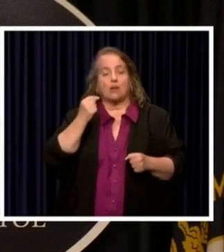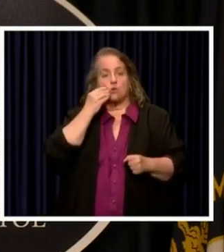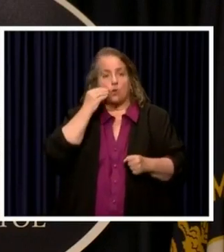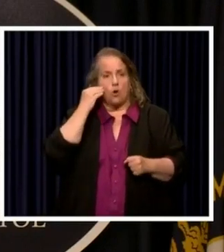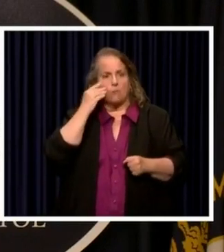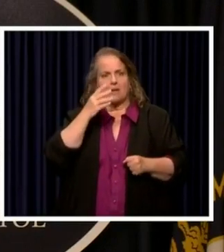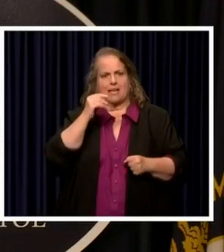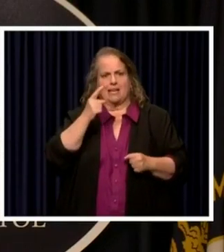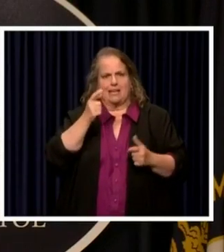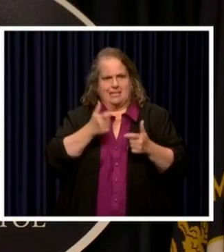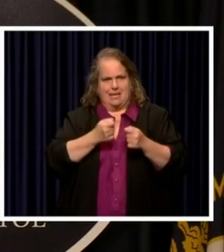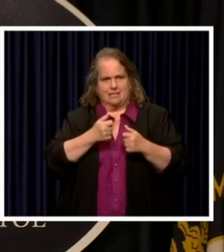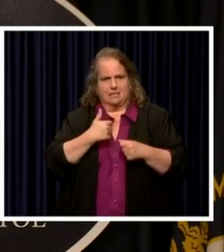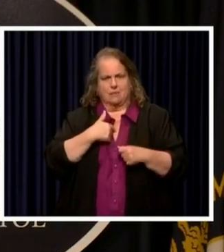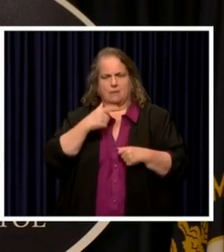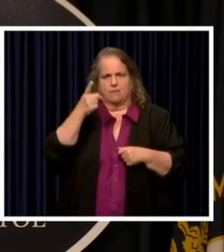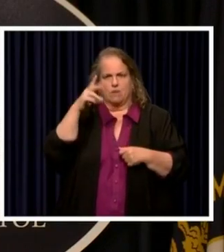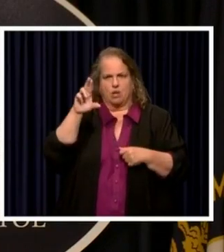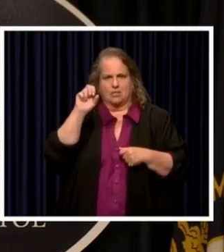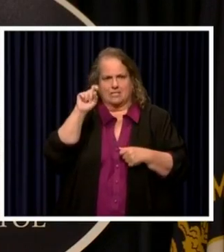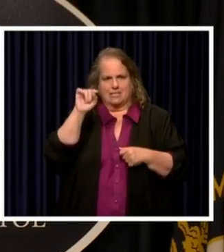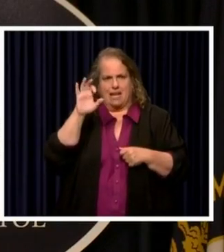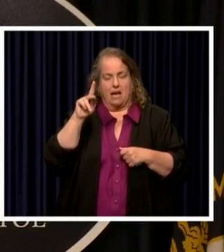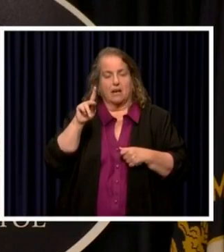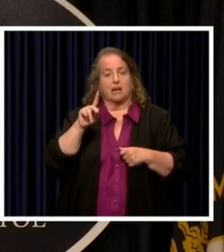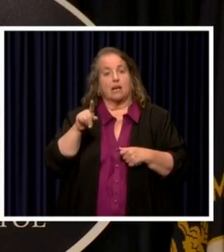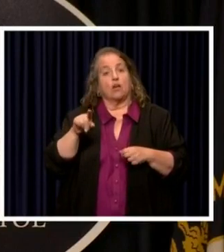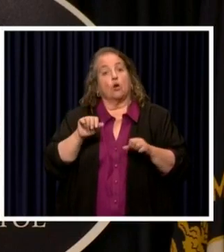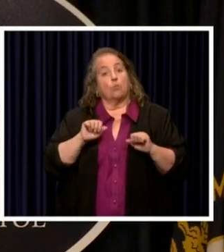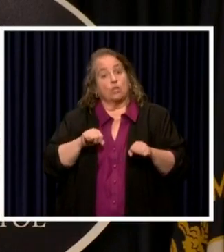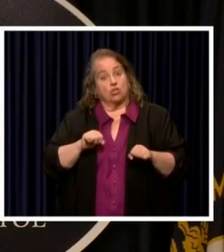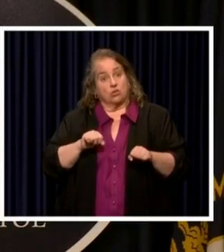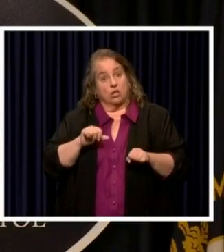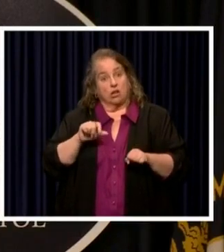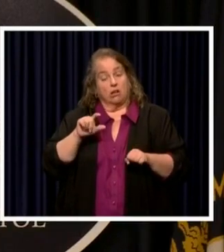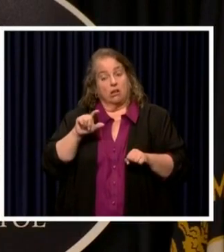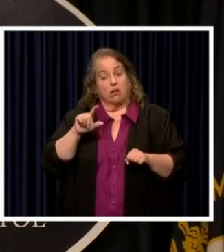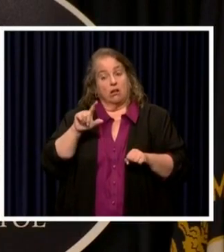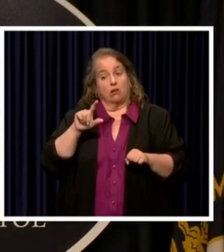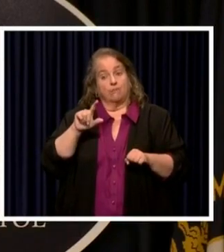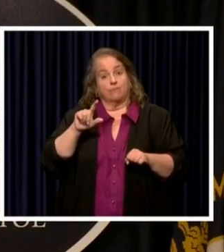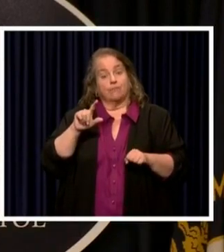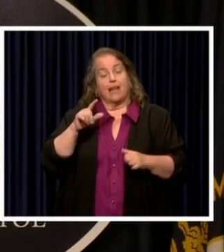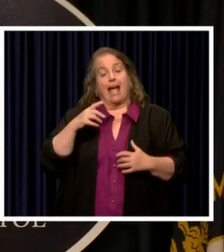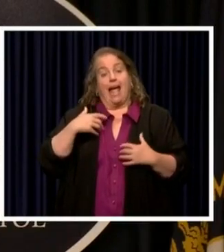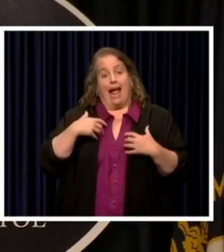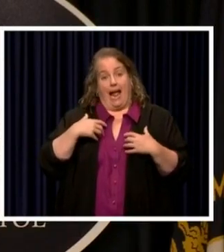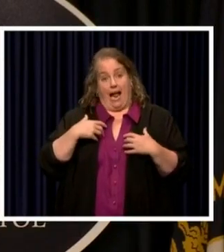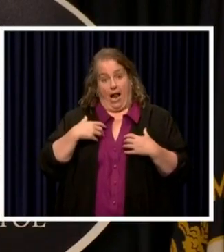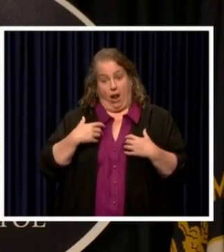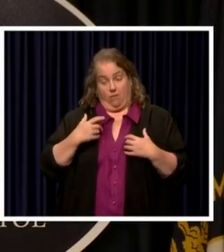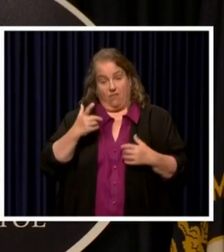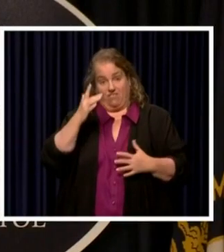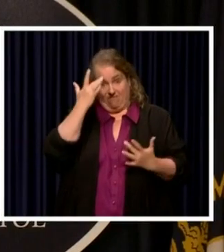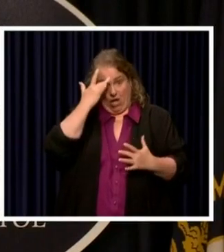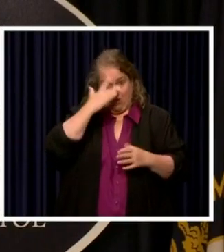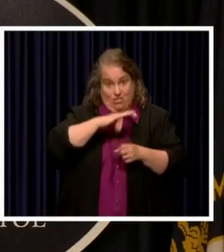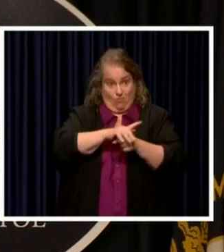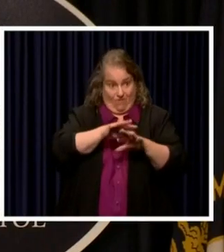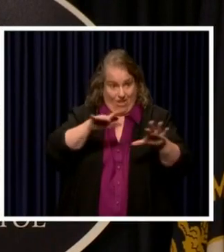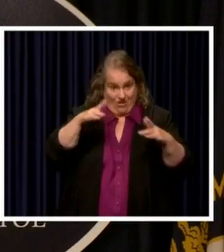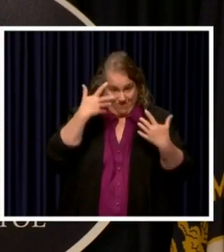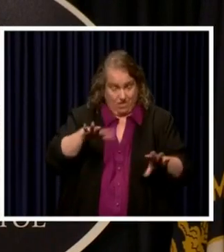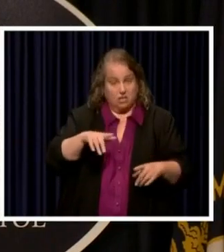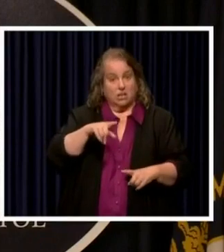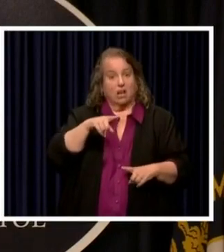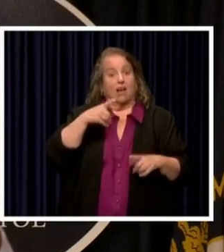one for Dr. Stack. Are there potentially long-term health effects of this virus that we know about yet? And could you